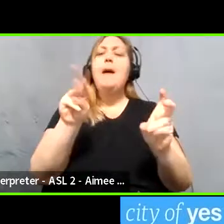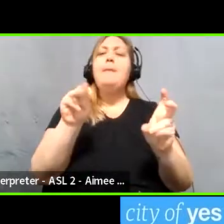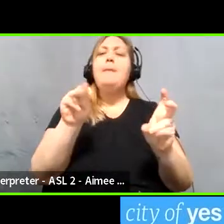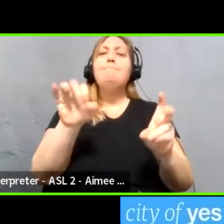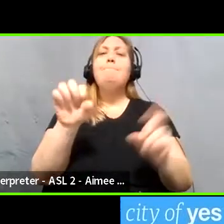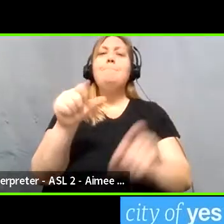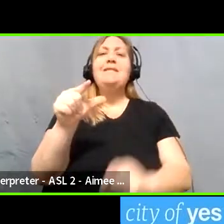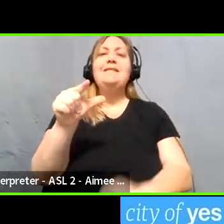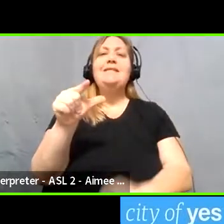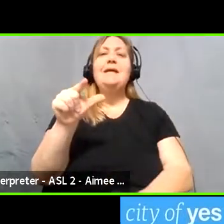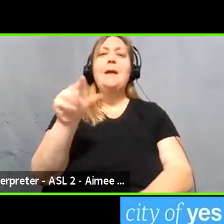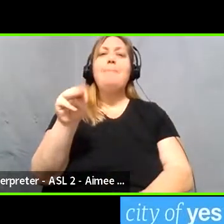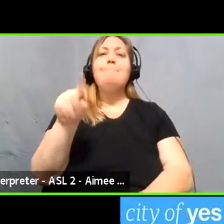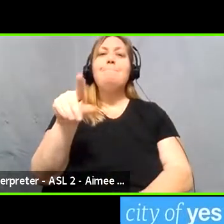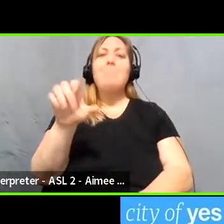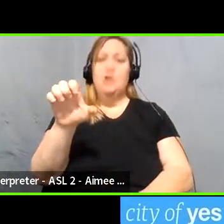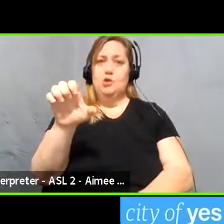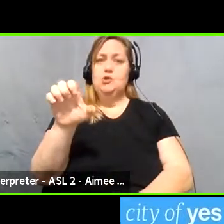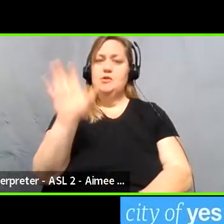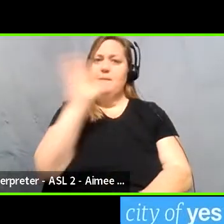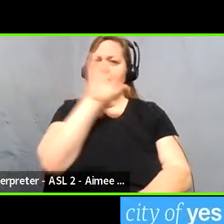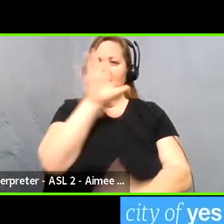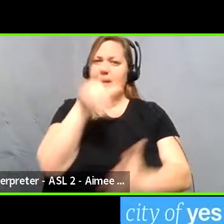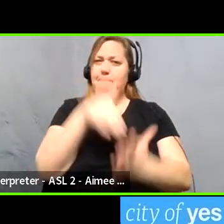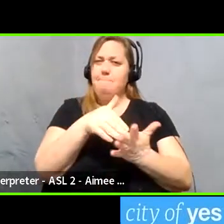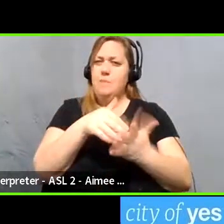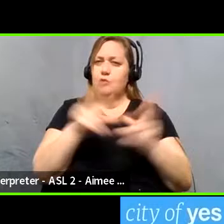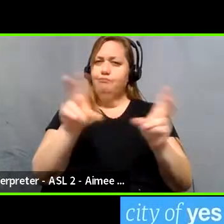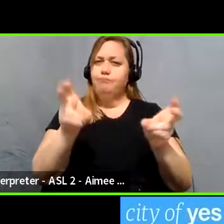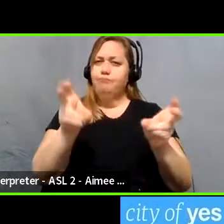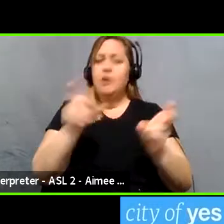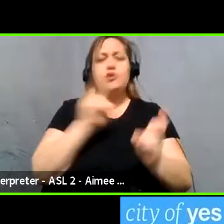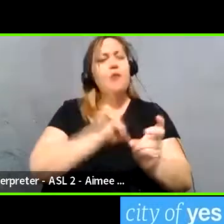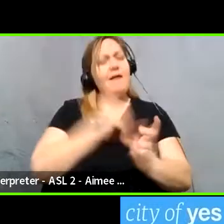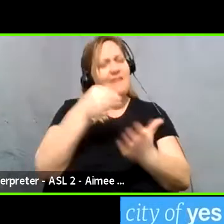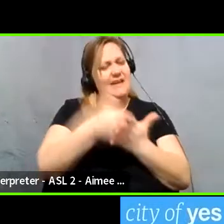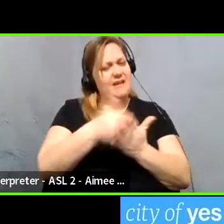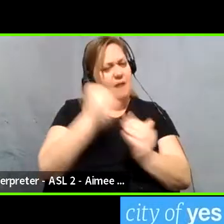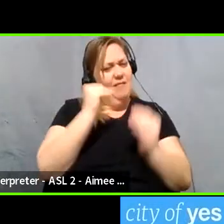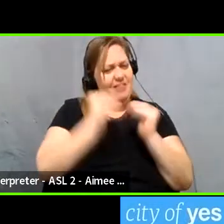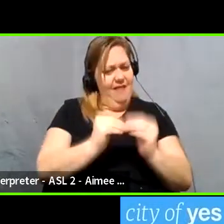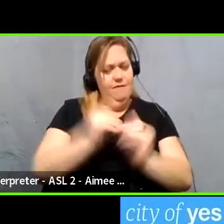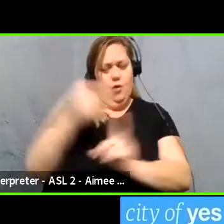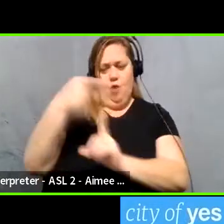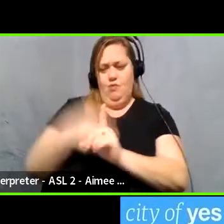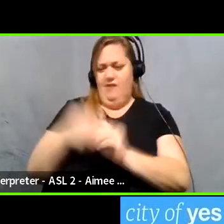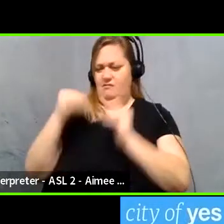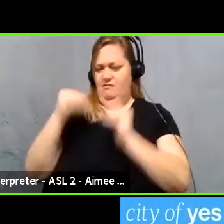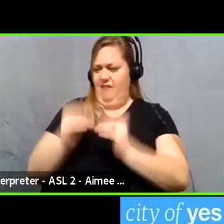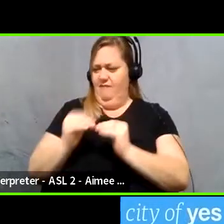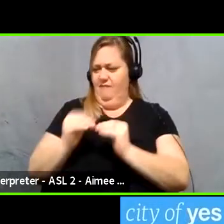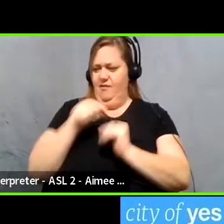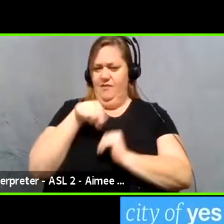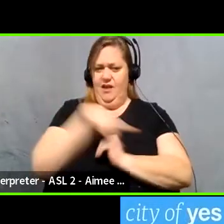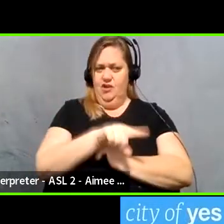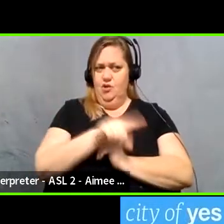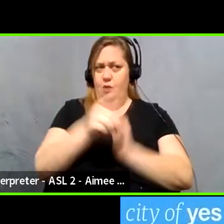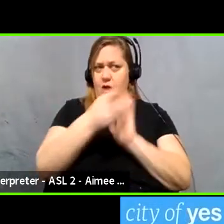The first is, do you have an income level or a rental level that you're defining as naturally affordable?